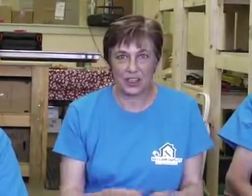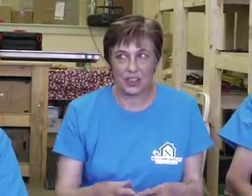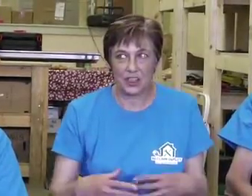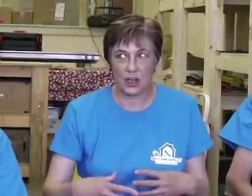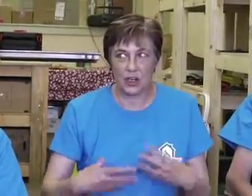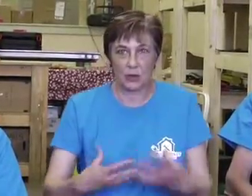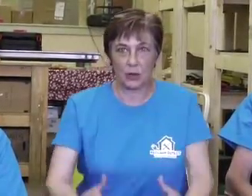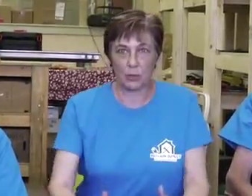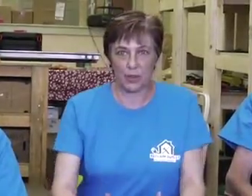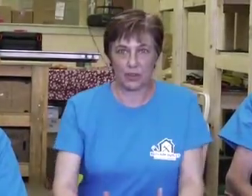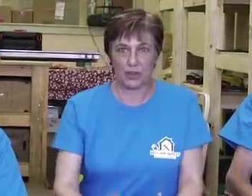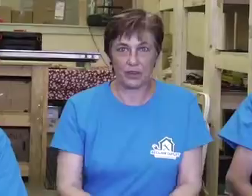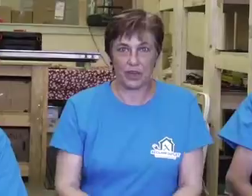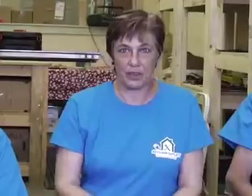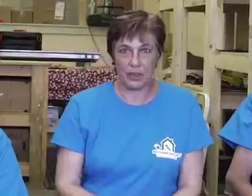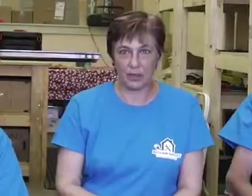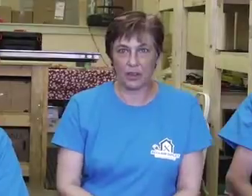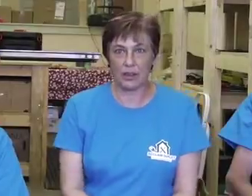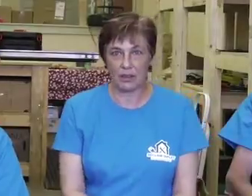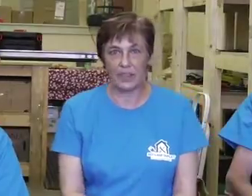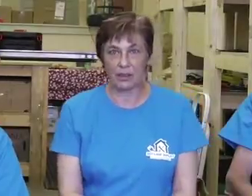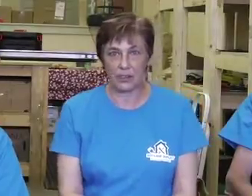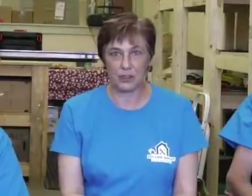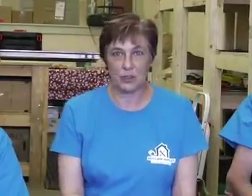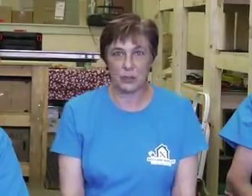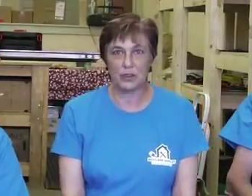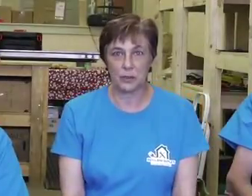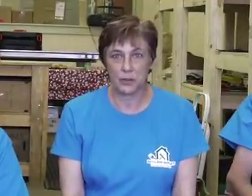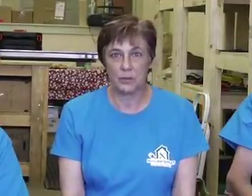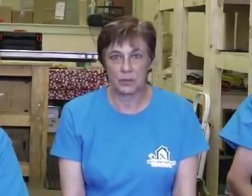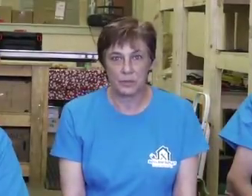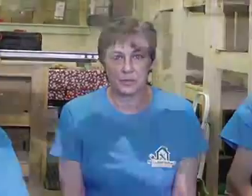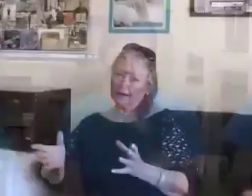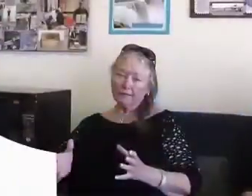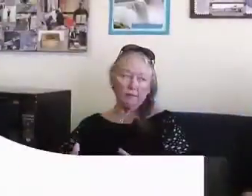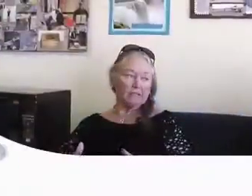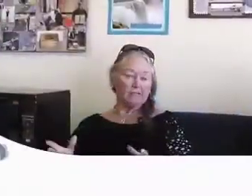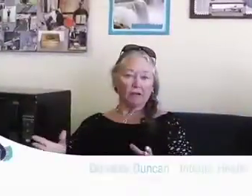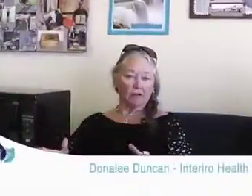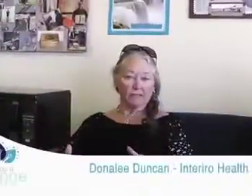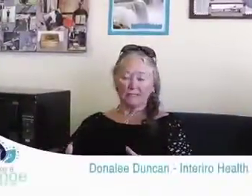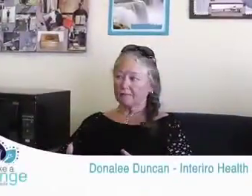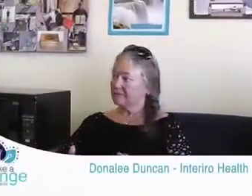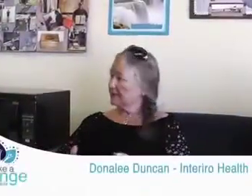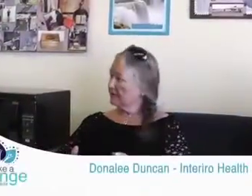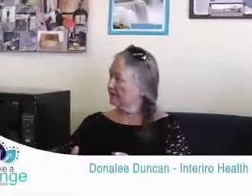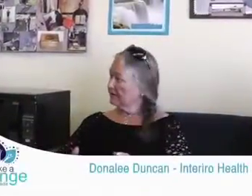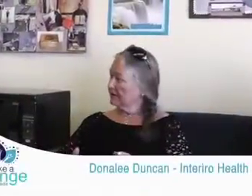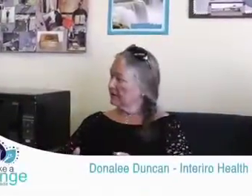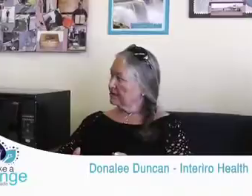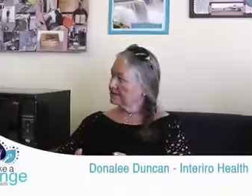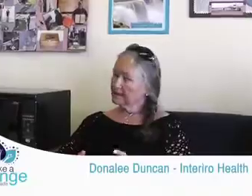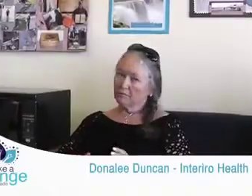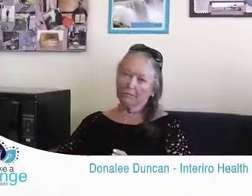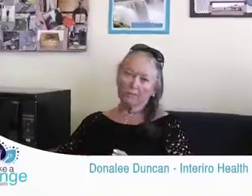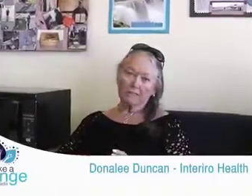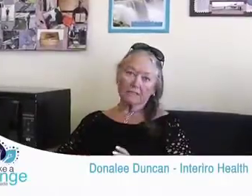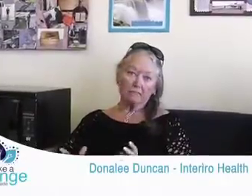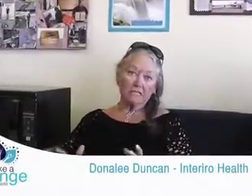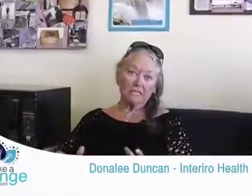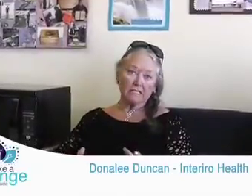than just starting our own business like an individual would do. I believe it all stemmed out of